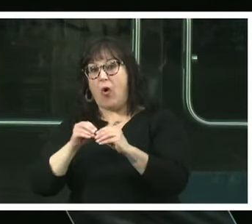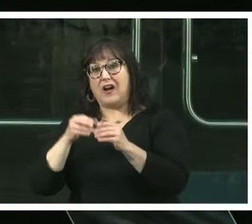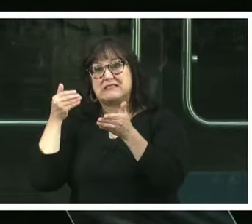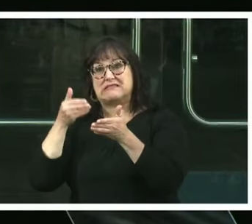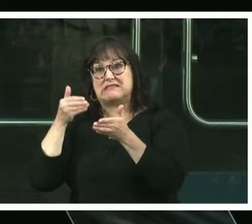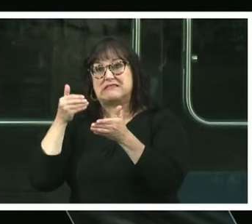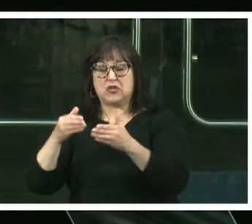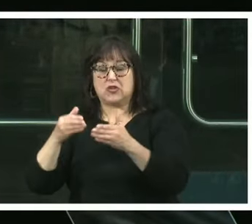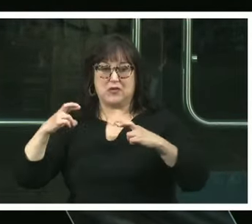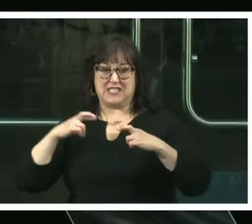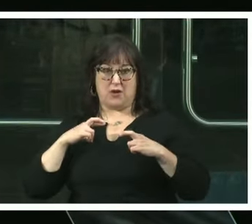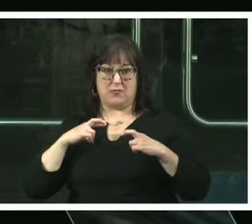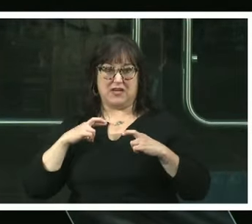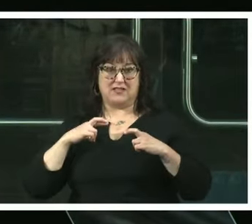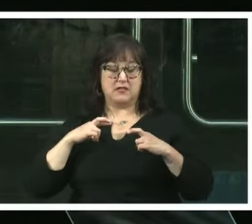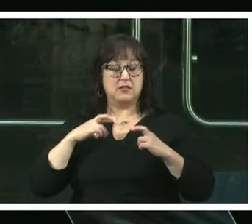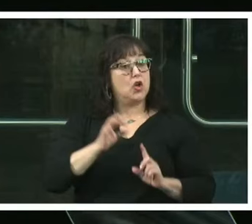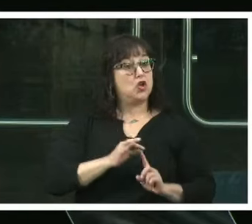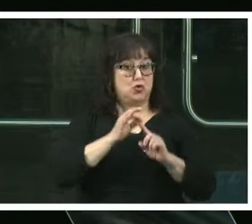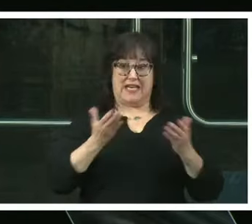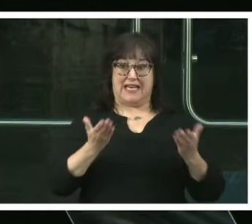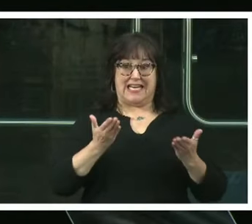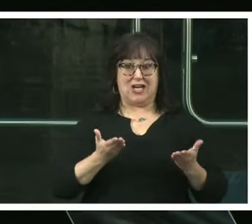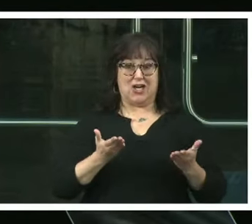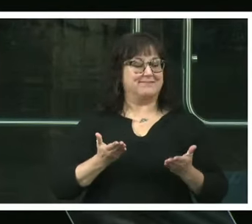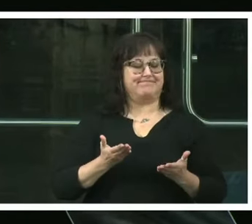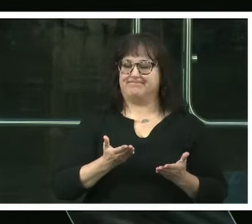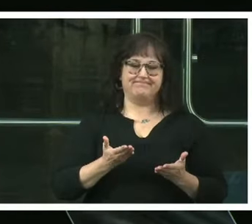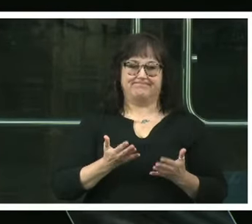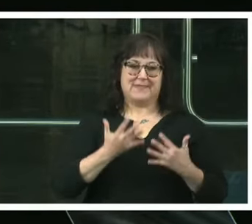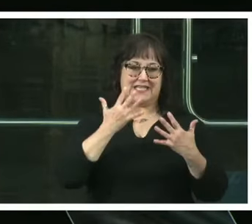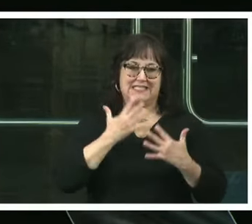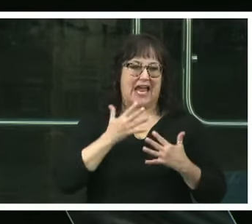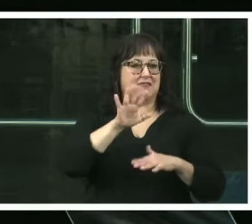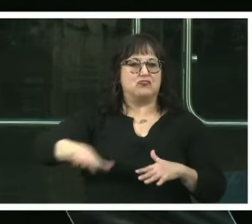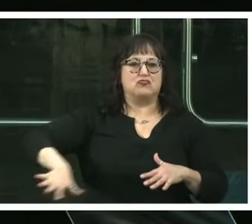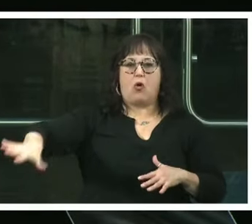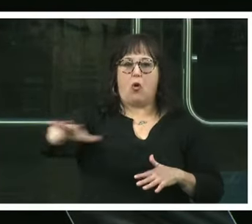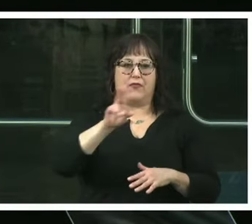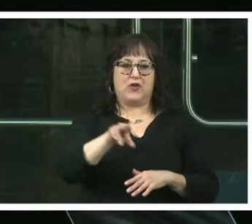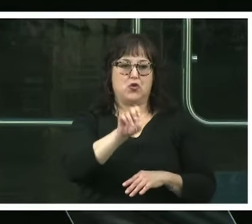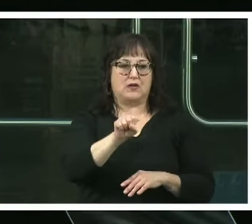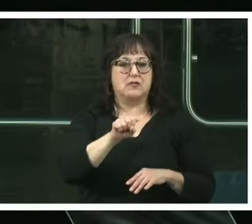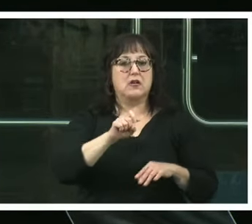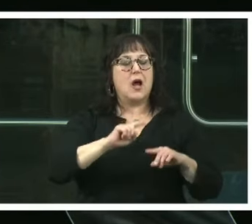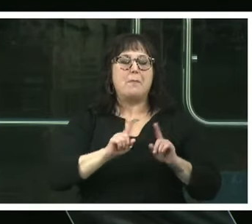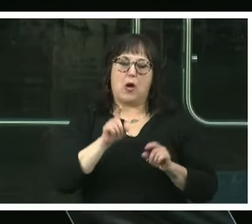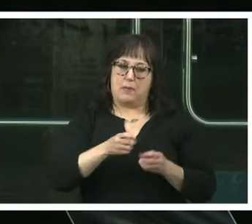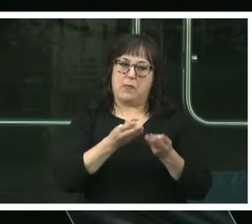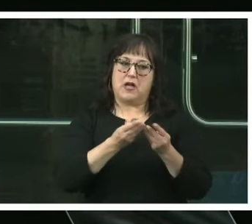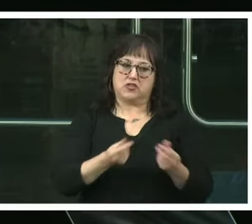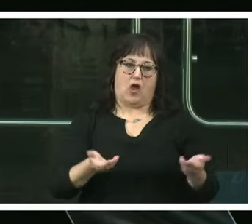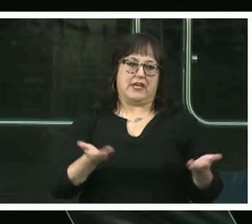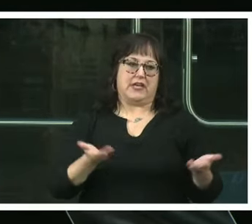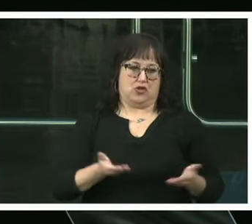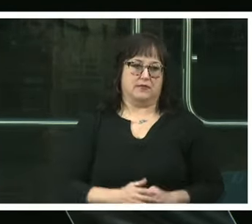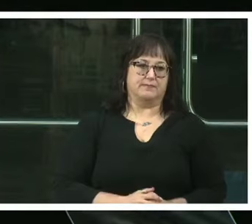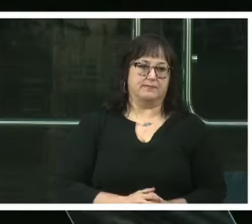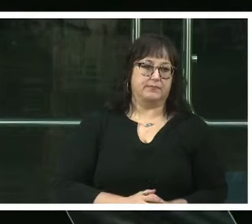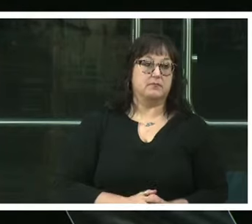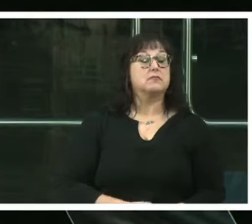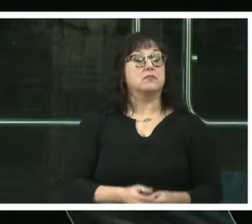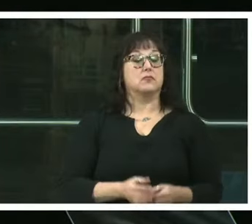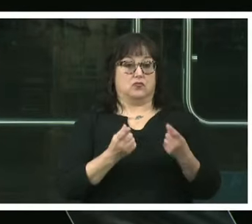to San Francisco. Police staffing is a national problem, but we must solve it locally. To do